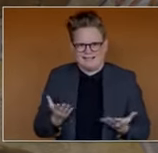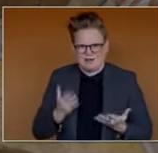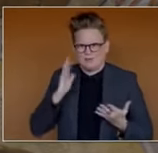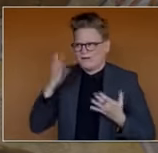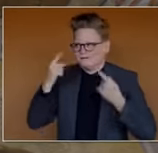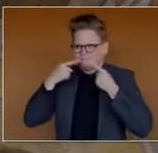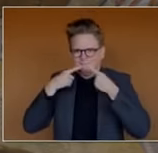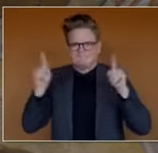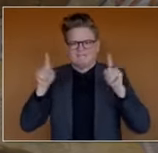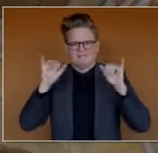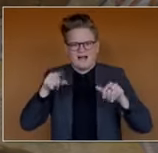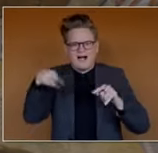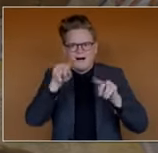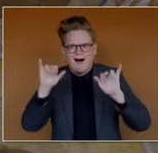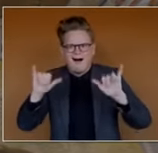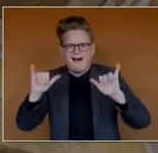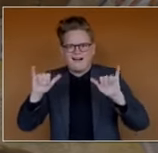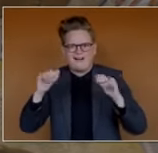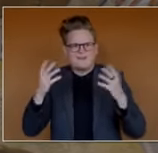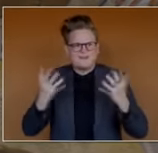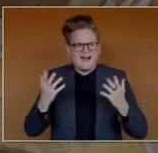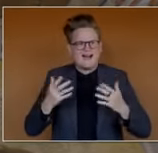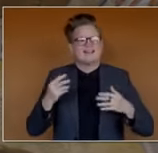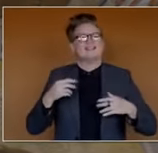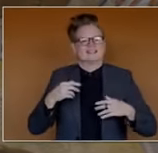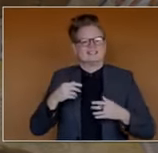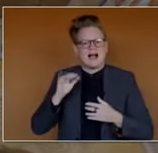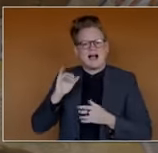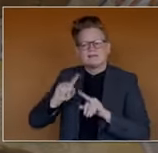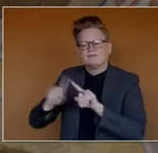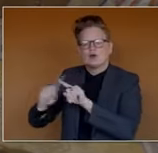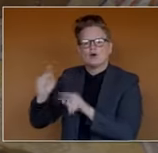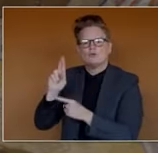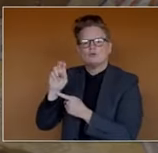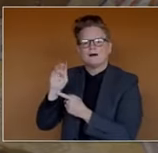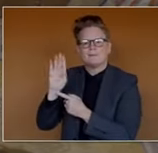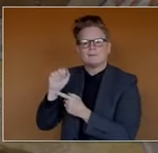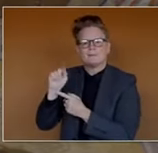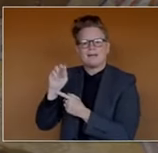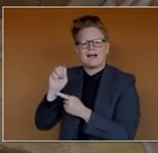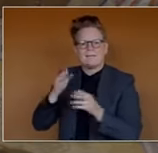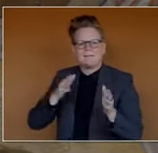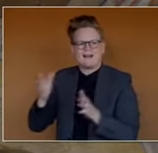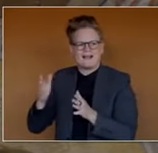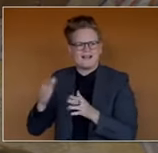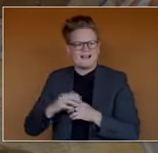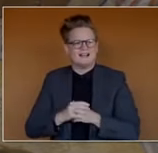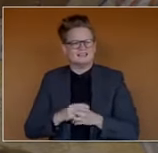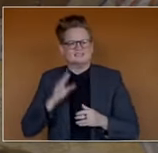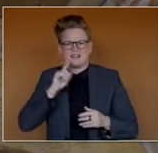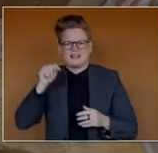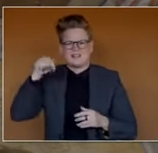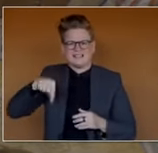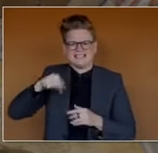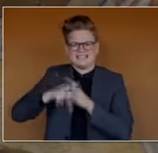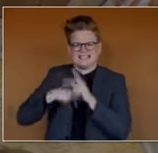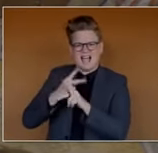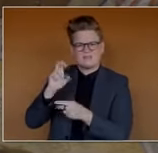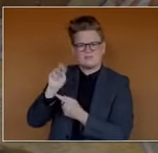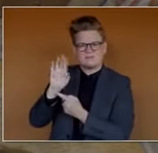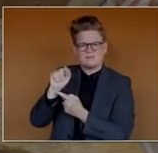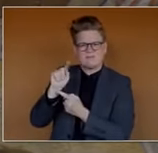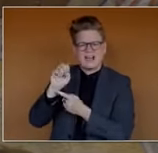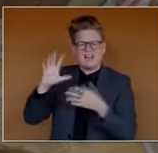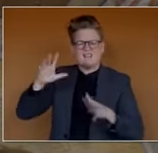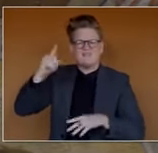large tax rebate, the largest in U.S. history year over year, because we believe people are better suited than we are